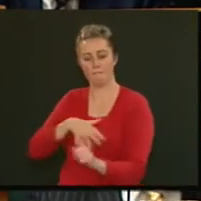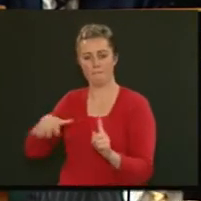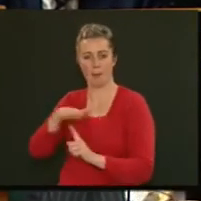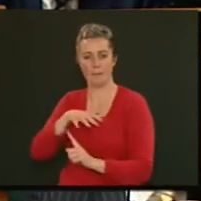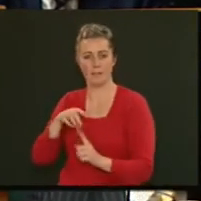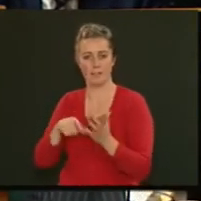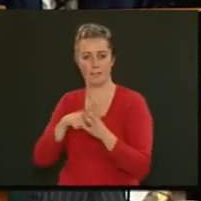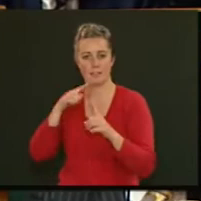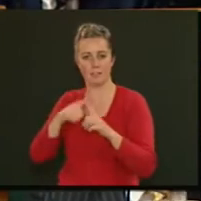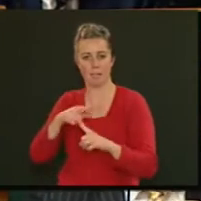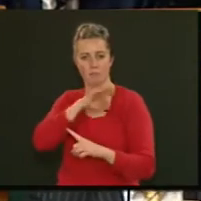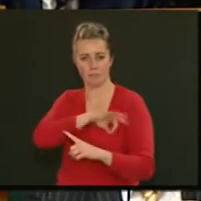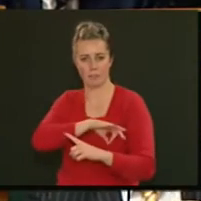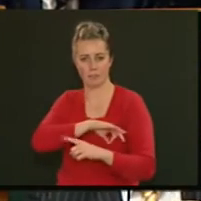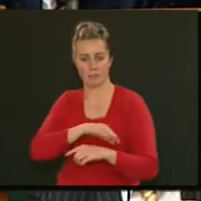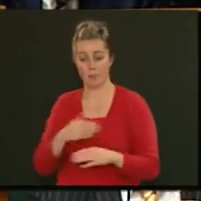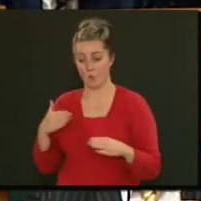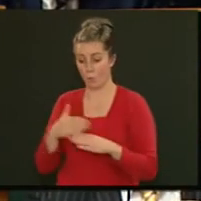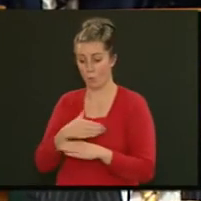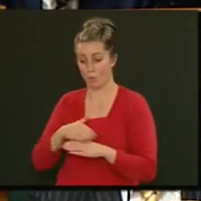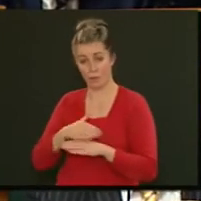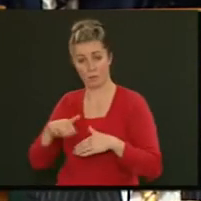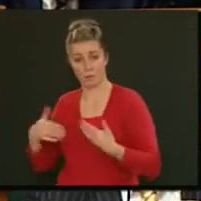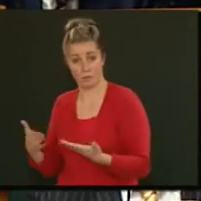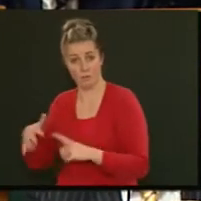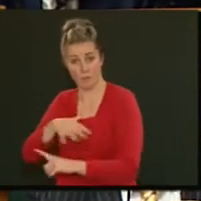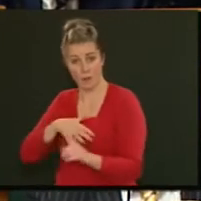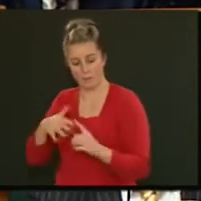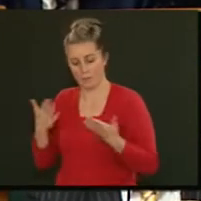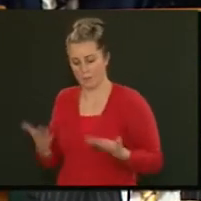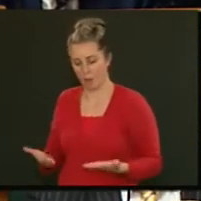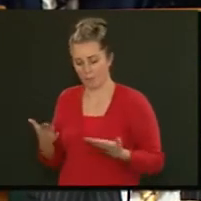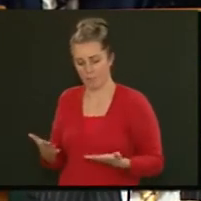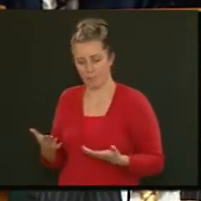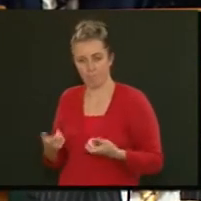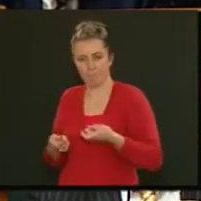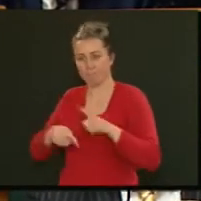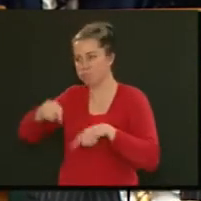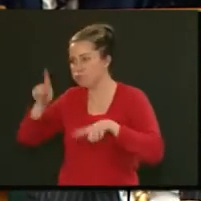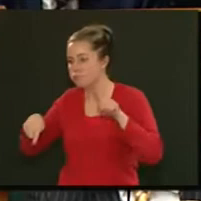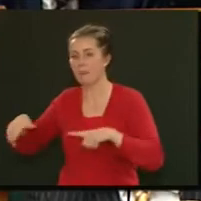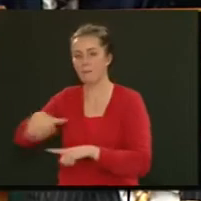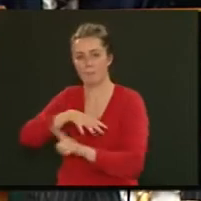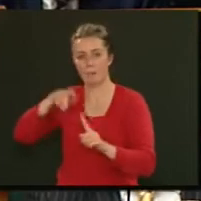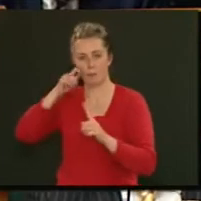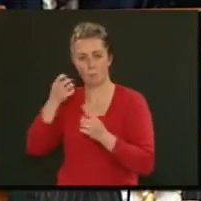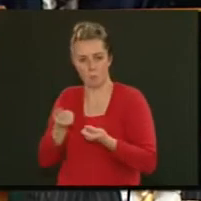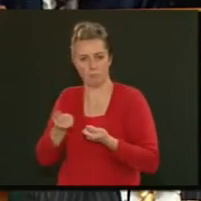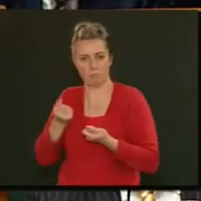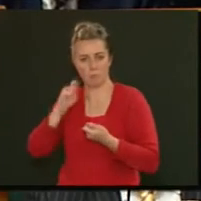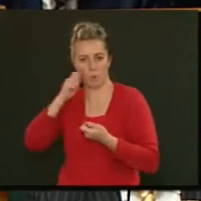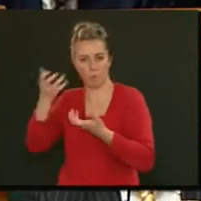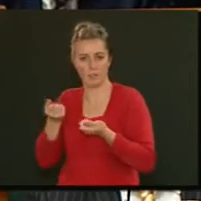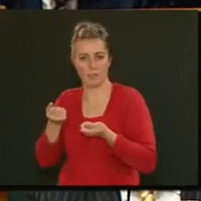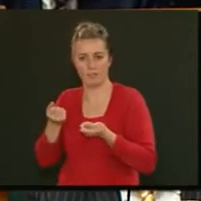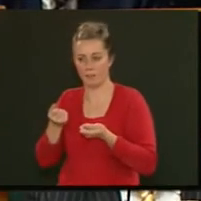credits. Working for families currently varies the amount each family receives according to the